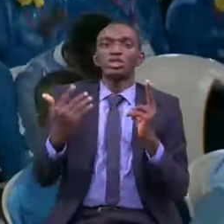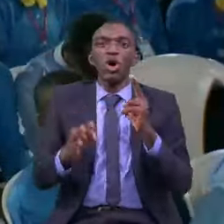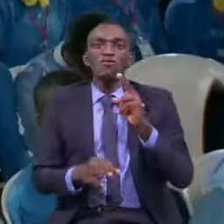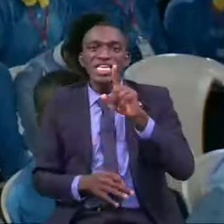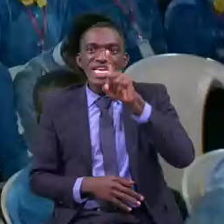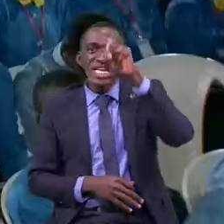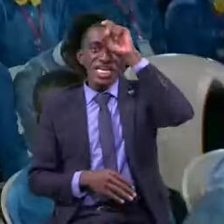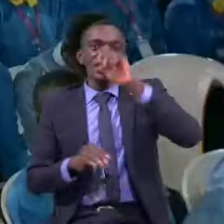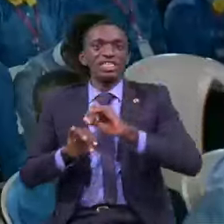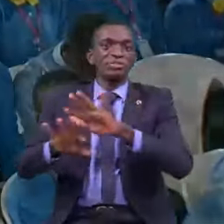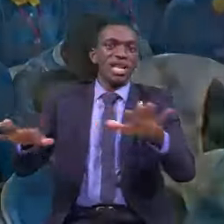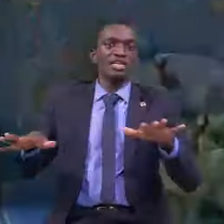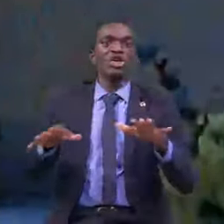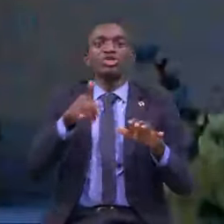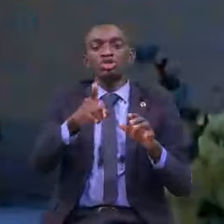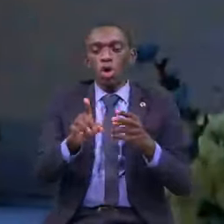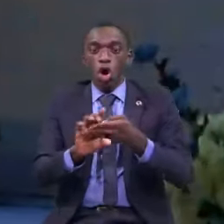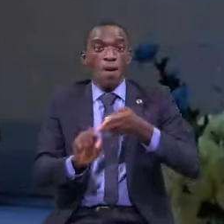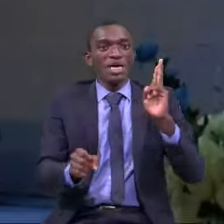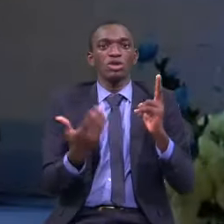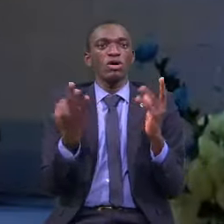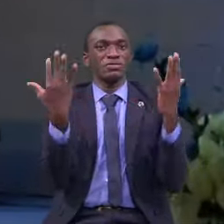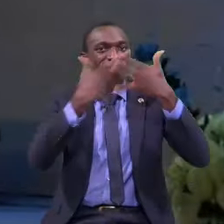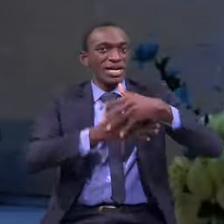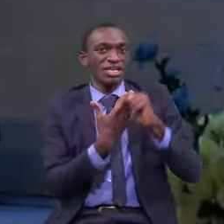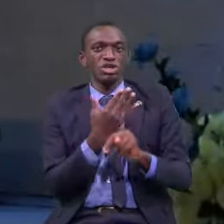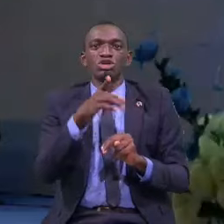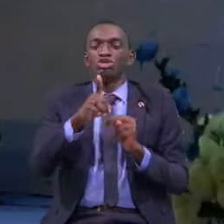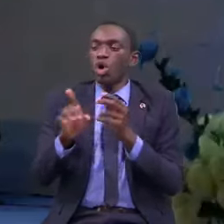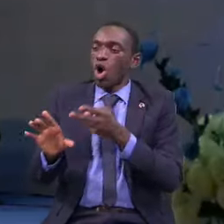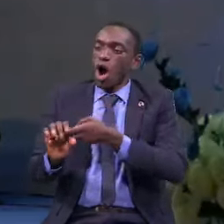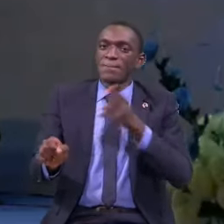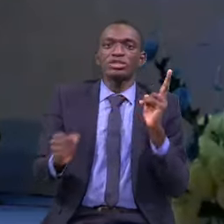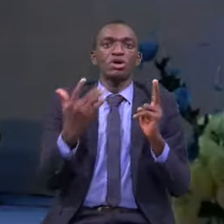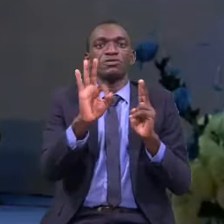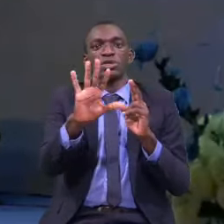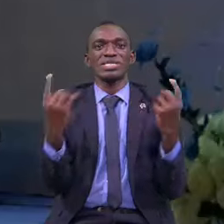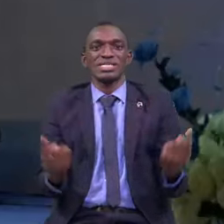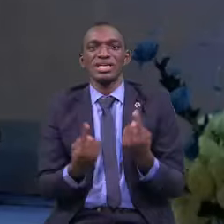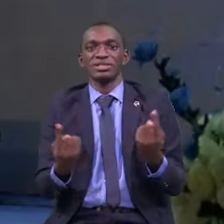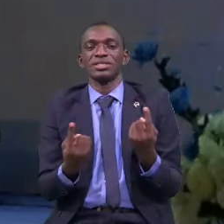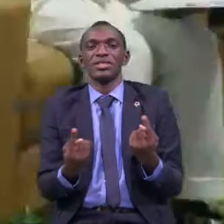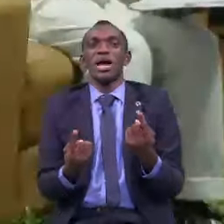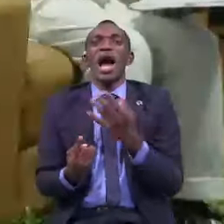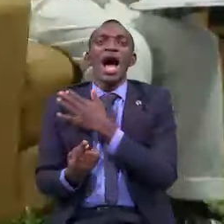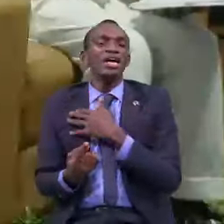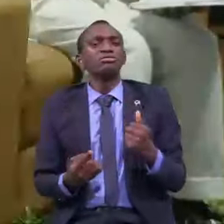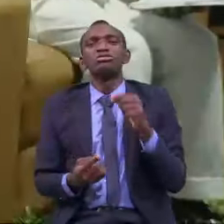of darkness. You come out of your sin. And thank God you are coming